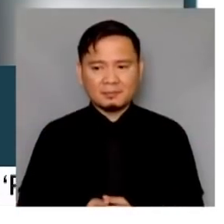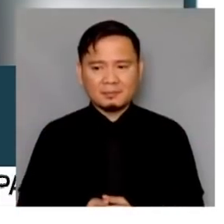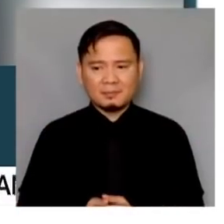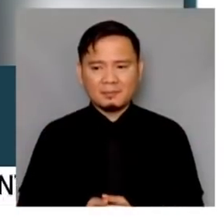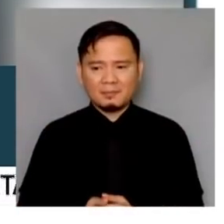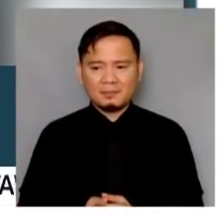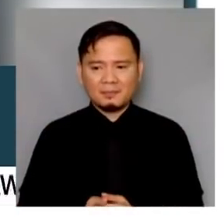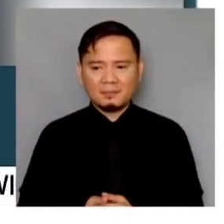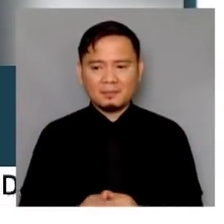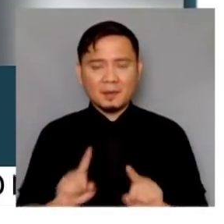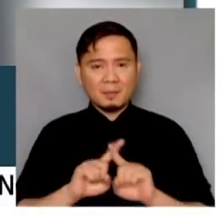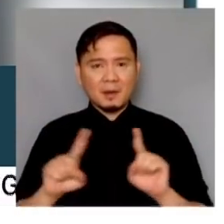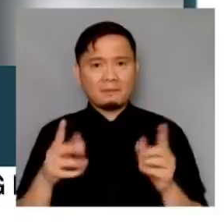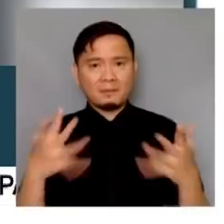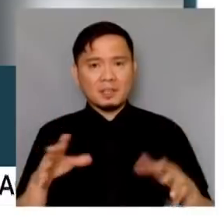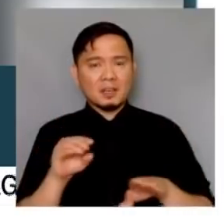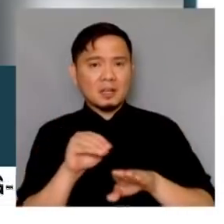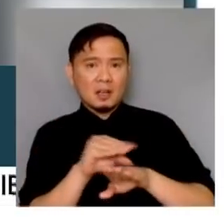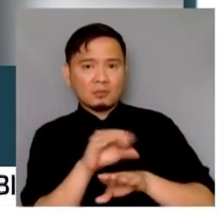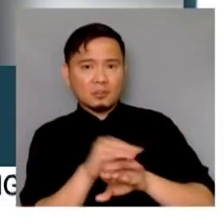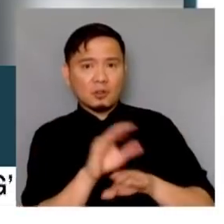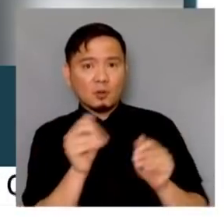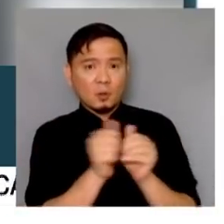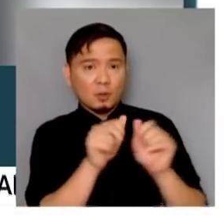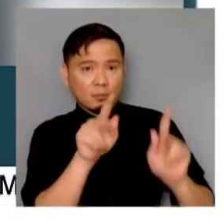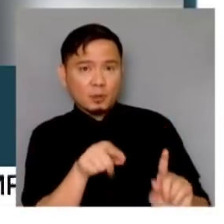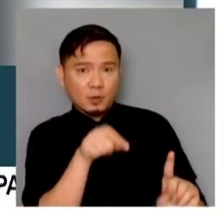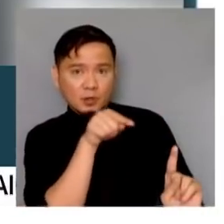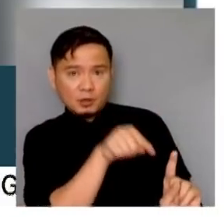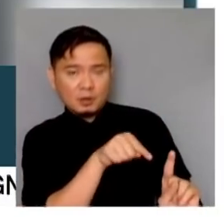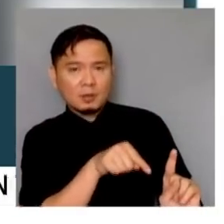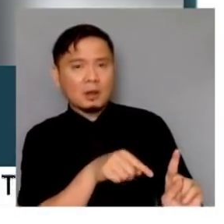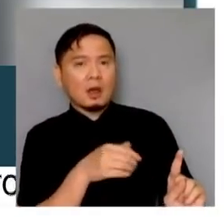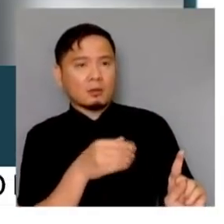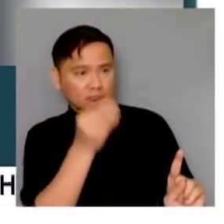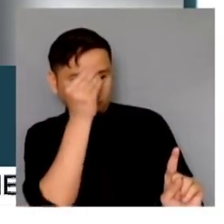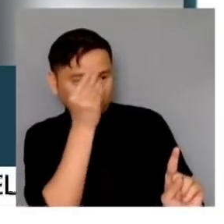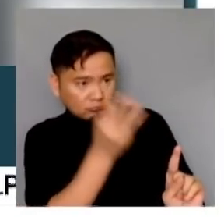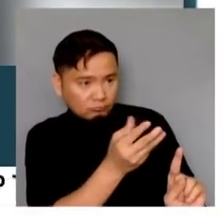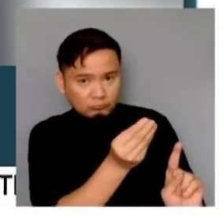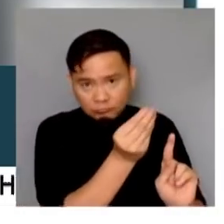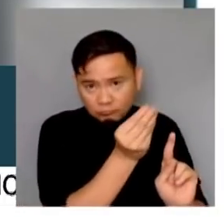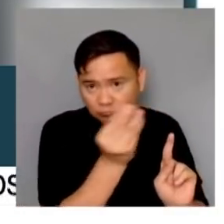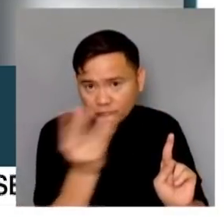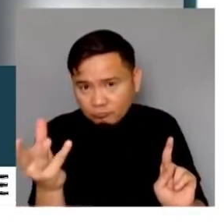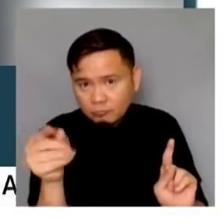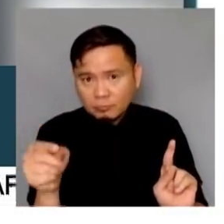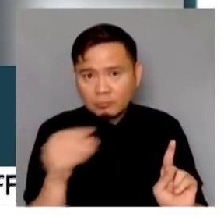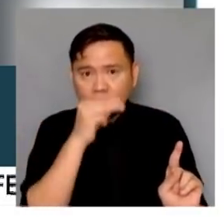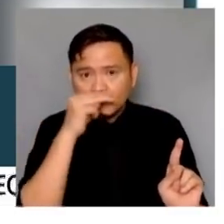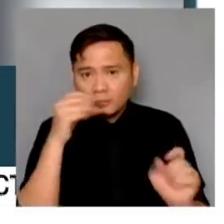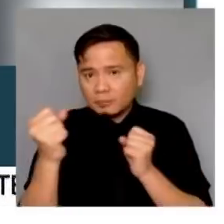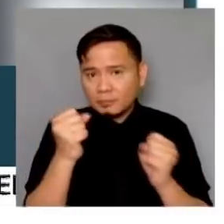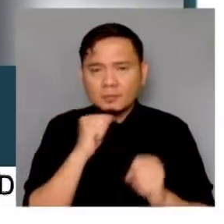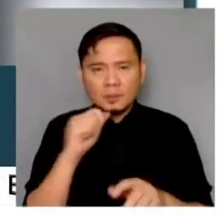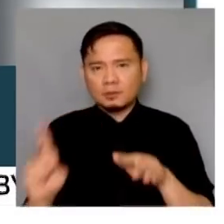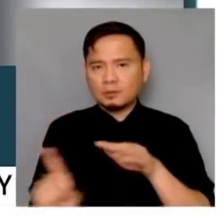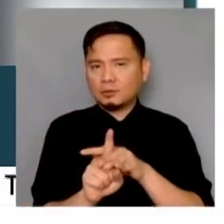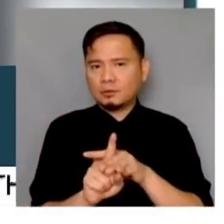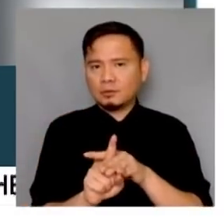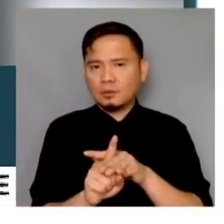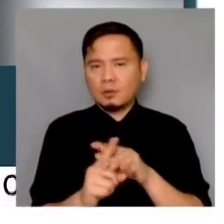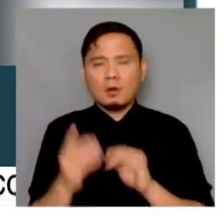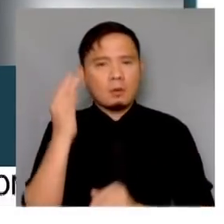I counseled the person who informed me to tell Senator Manny Pacquiao not to attend because we do not know the agenda. Mm.